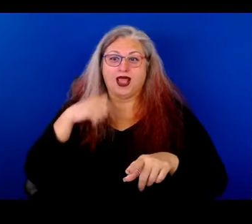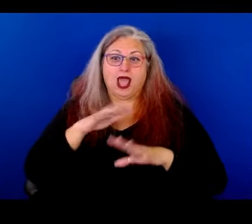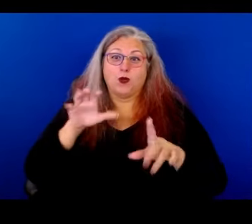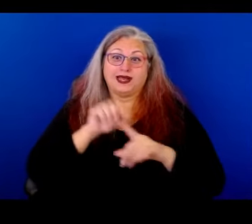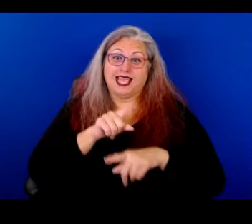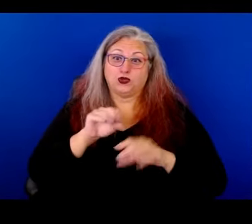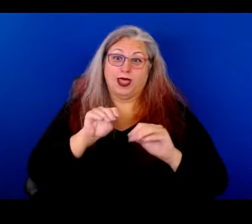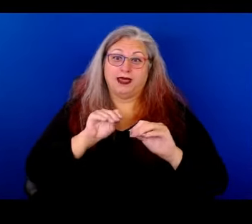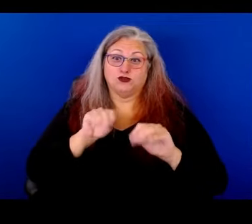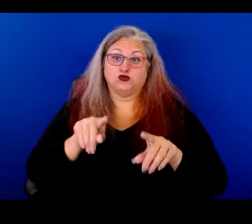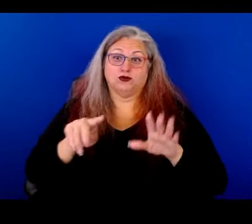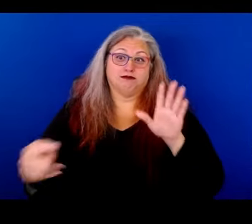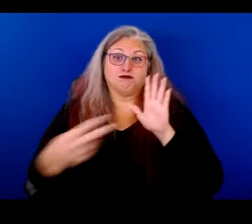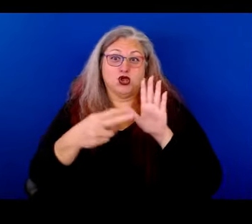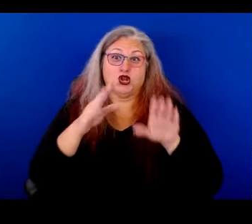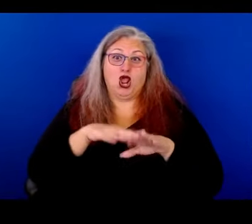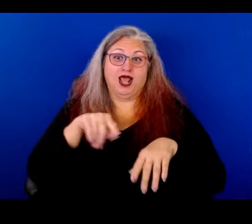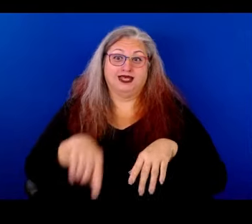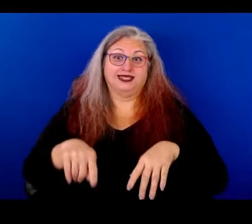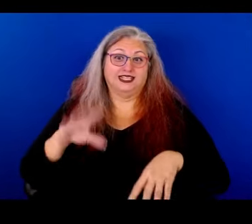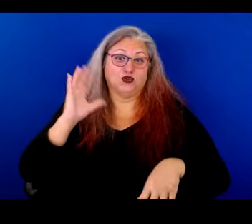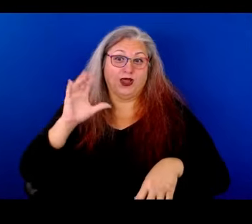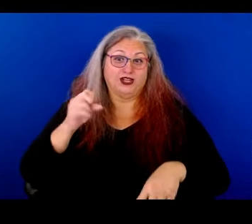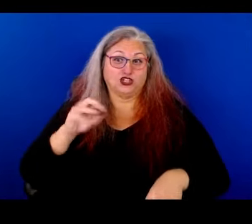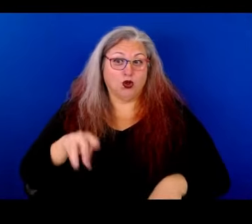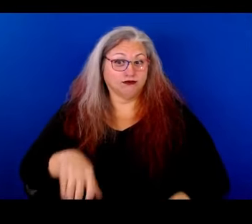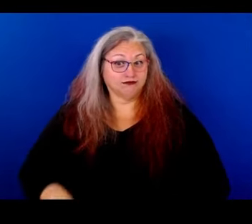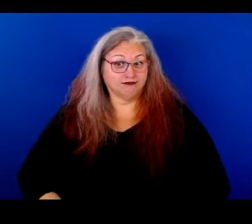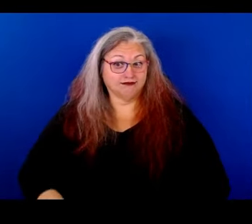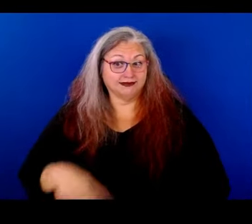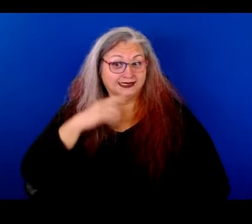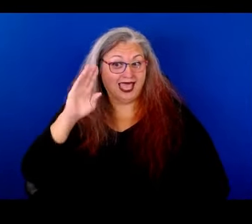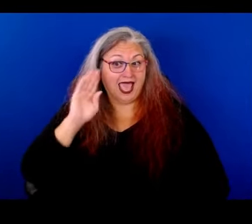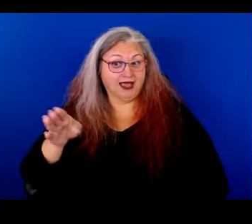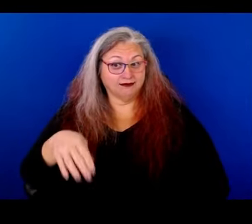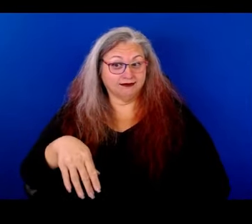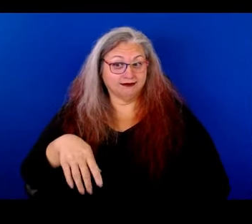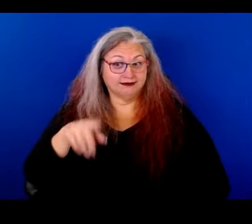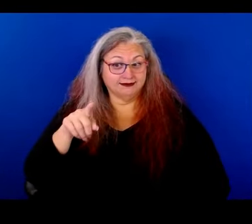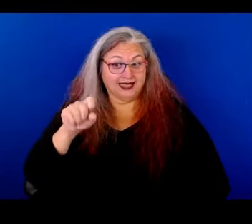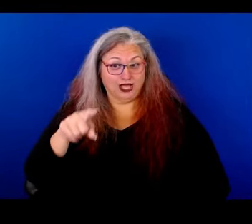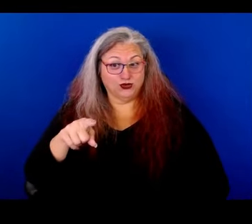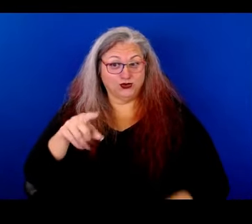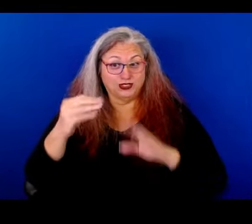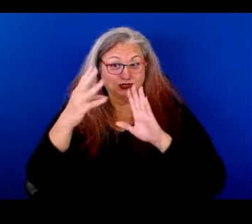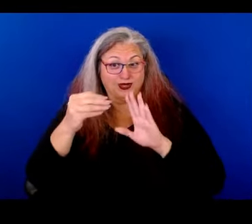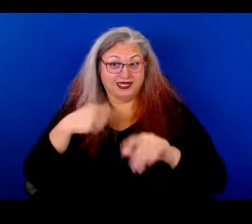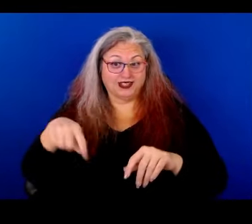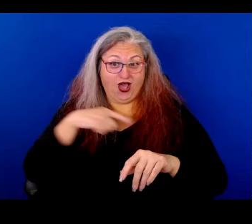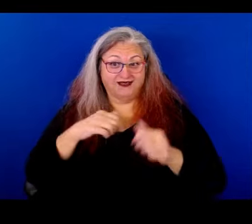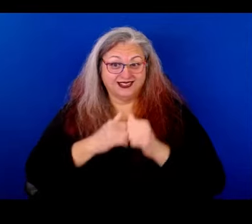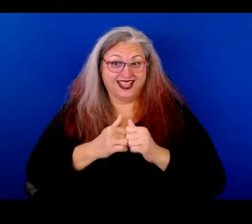wouldn't go get you and put you on this radio show. Say hi to everyone. Can you take a screenshot of